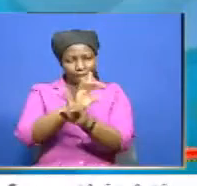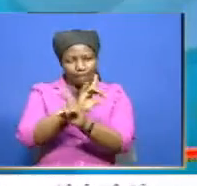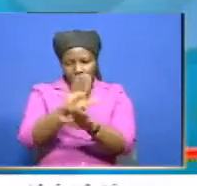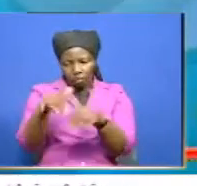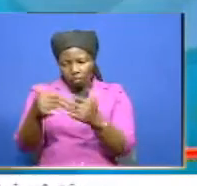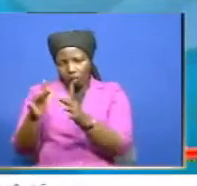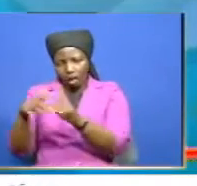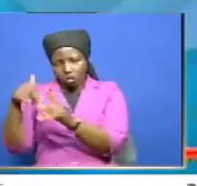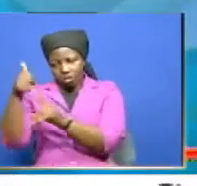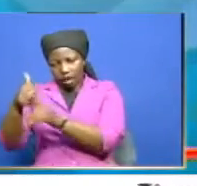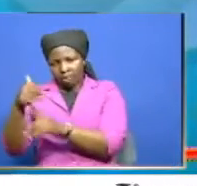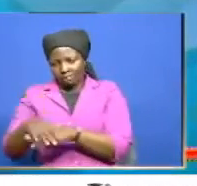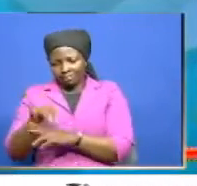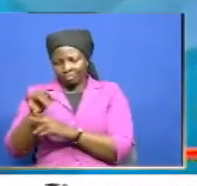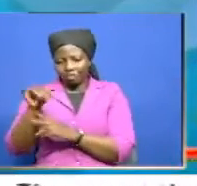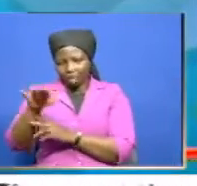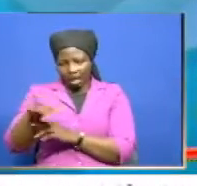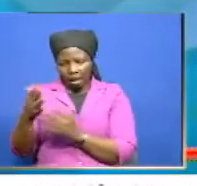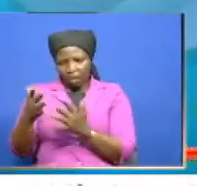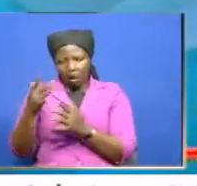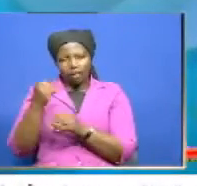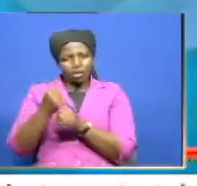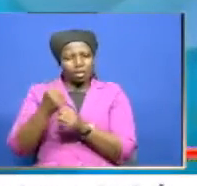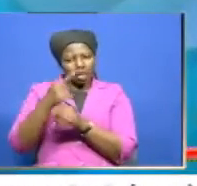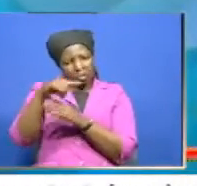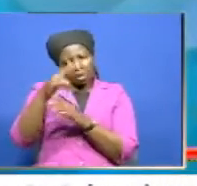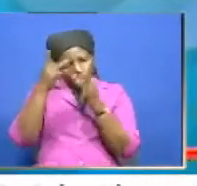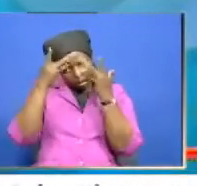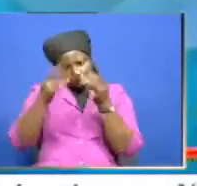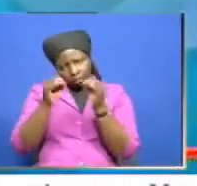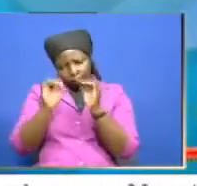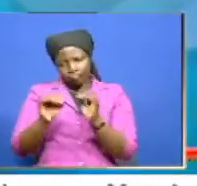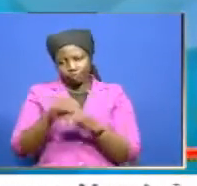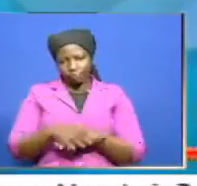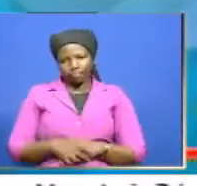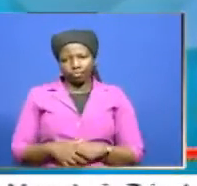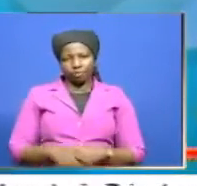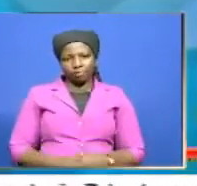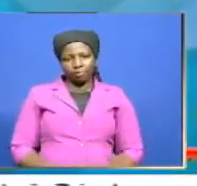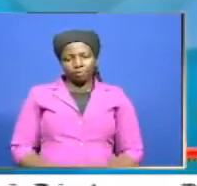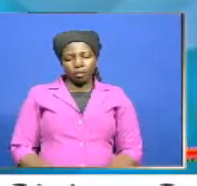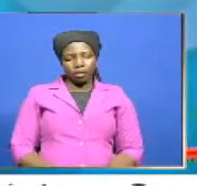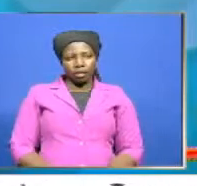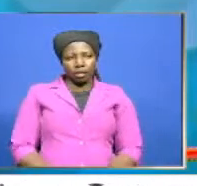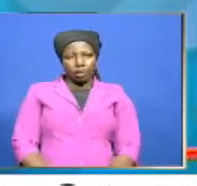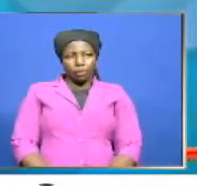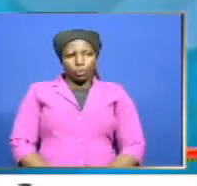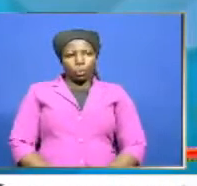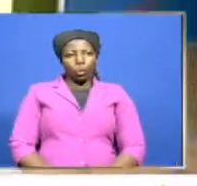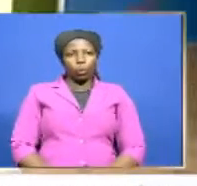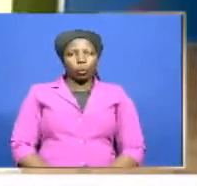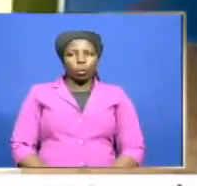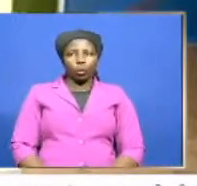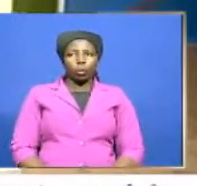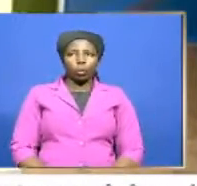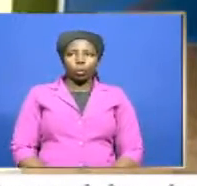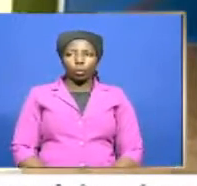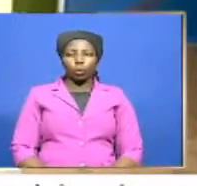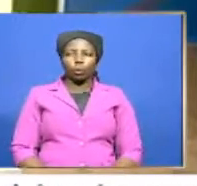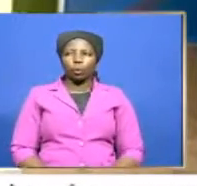not make the right decision and resulted in obviously points for Argentina. How well is the team responding